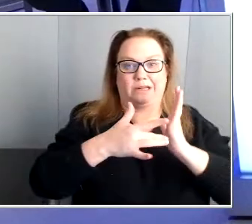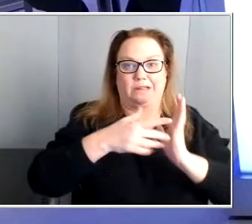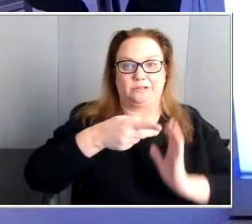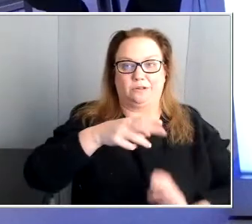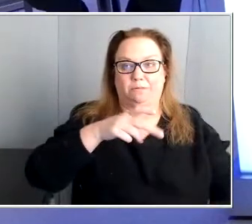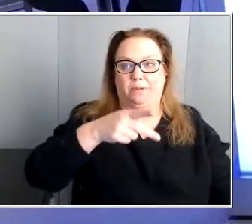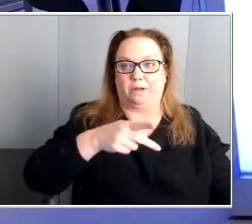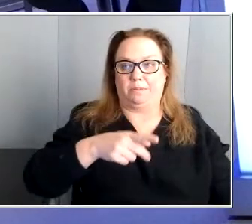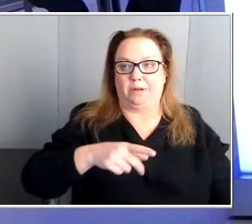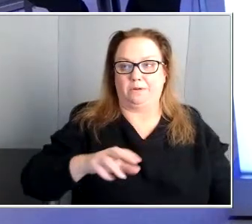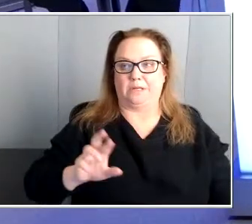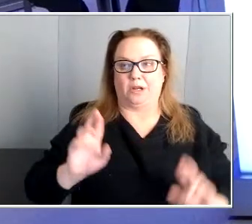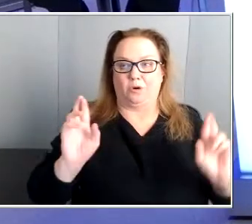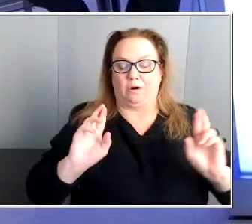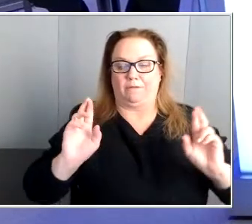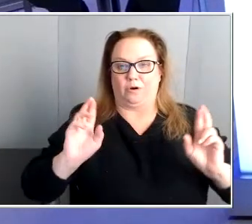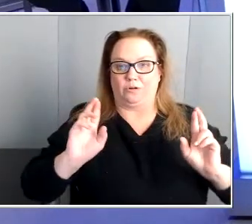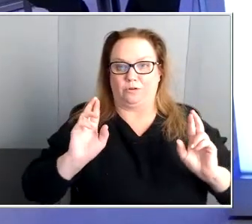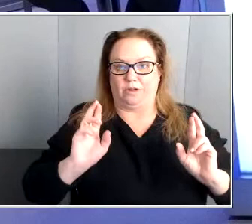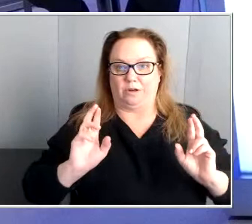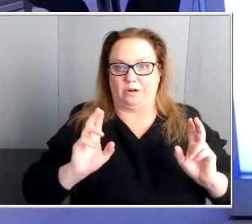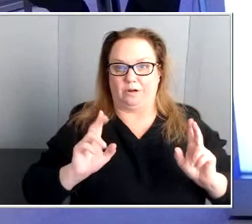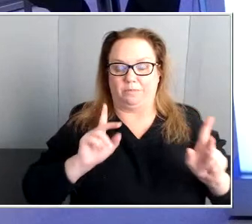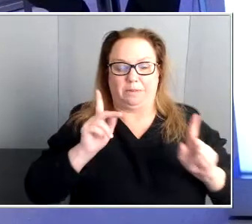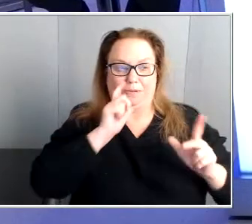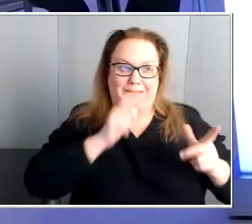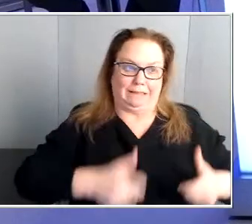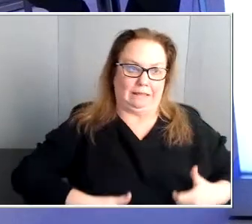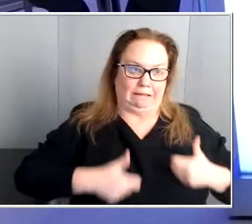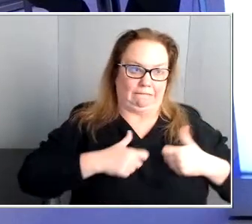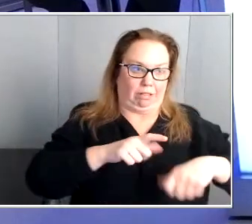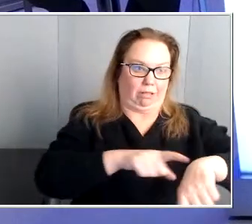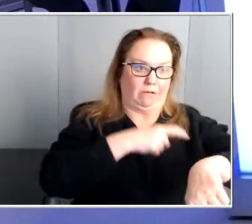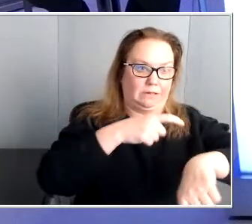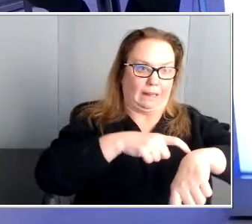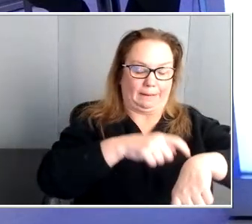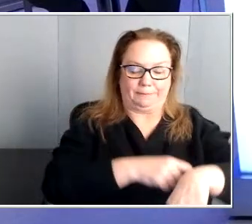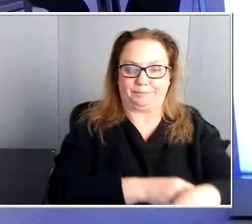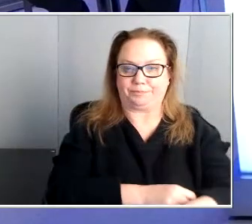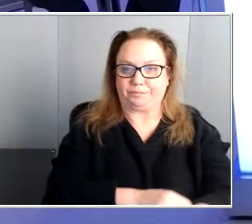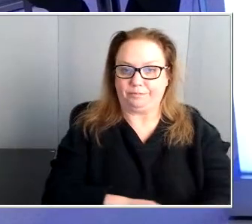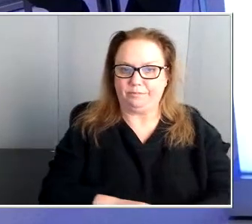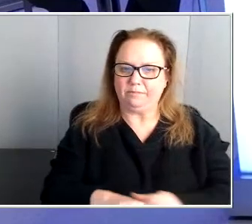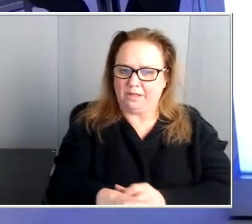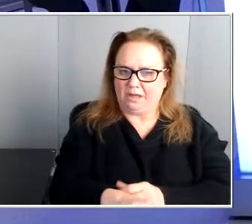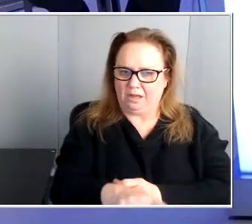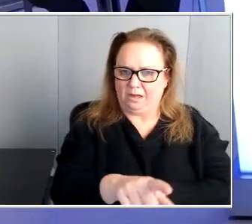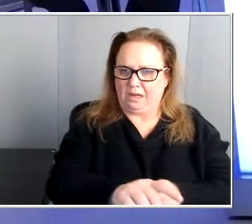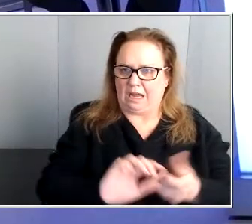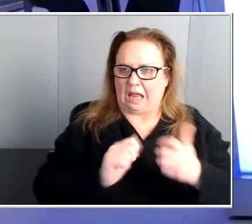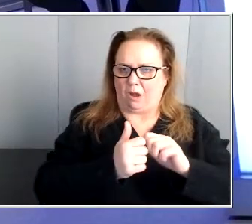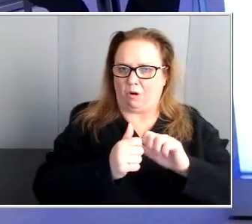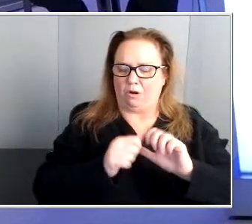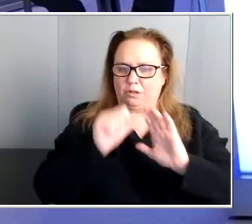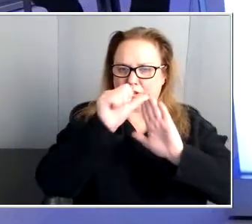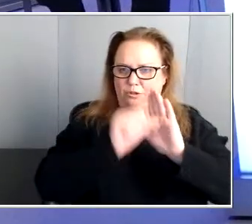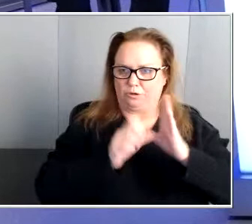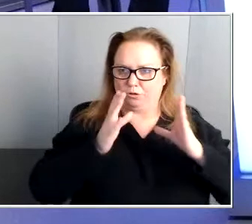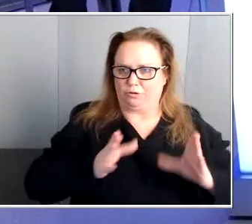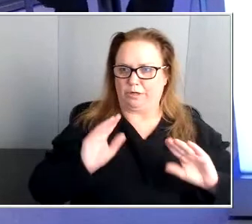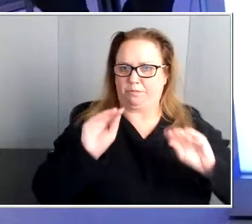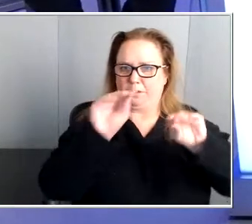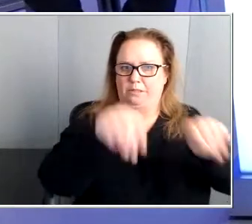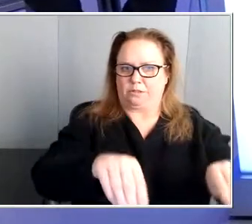refrigerator. Yeah, and they didn't live particularly long. So Dr. Danter, talk to us about it. How hard is it to put one of those things in the chest? Because this is what you do, right? You put